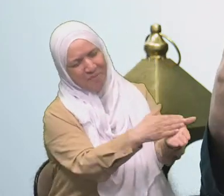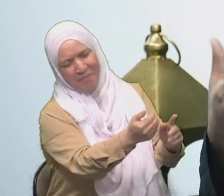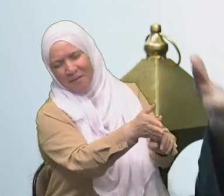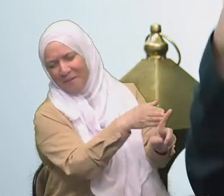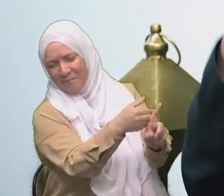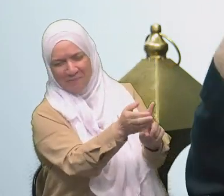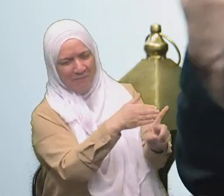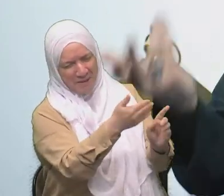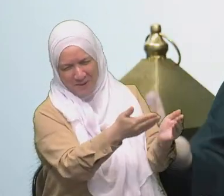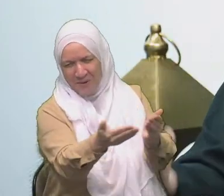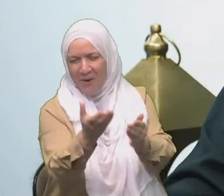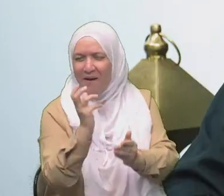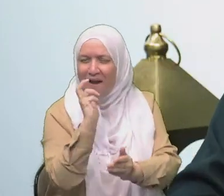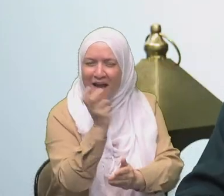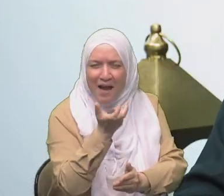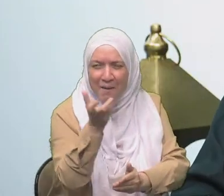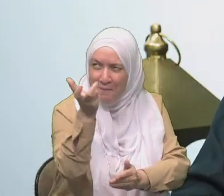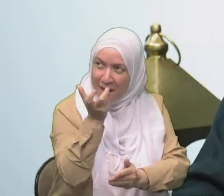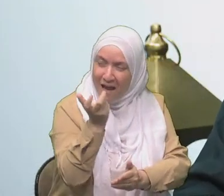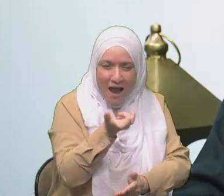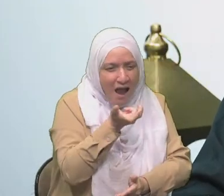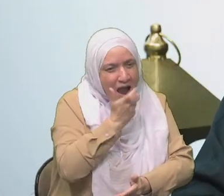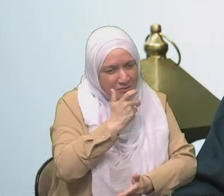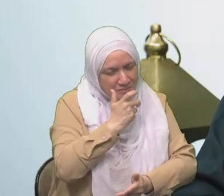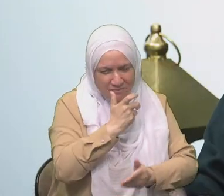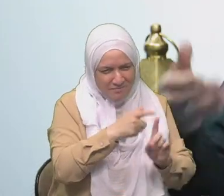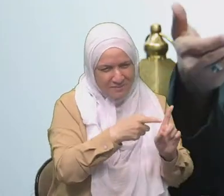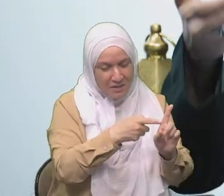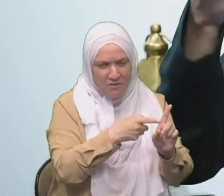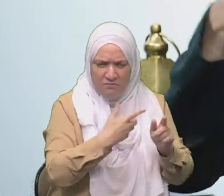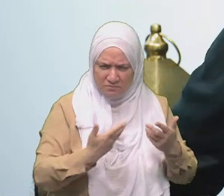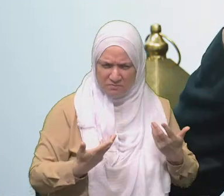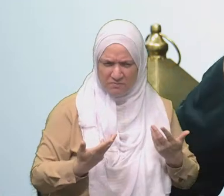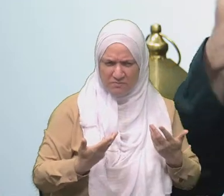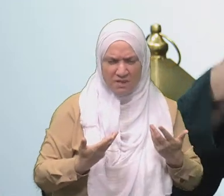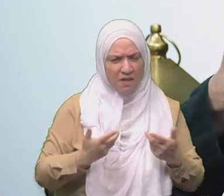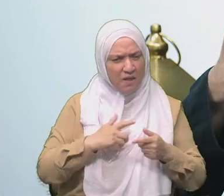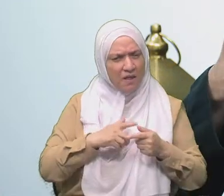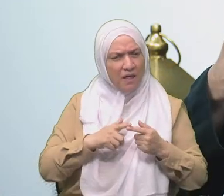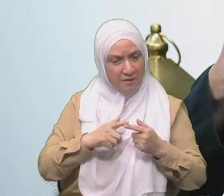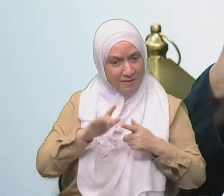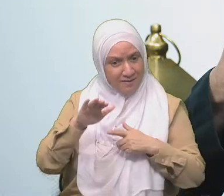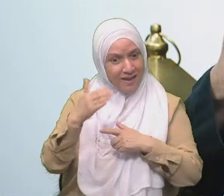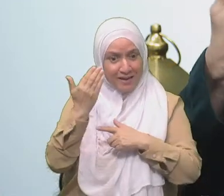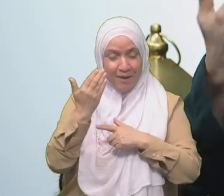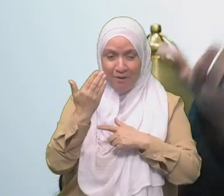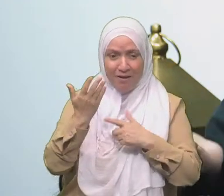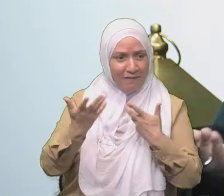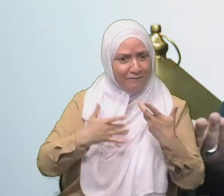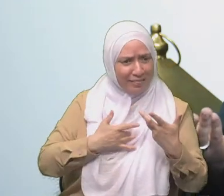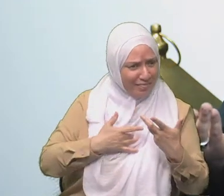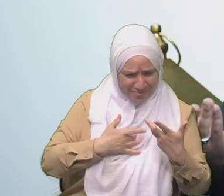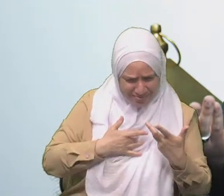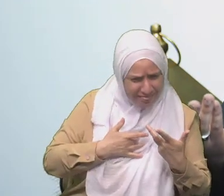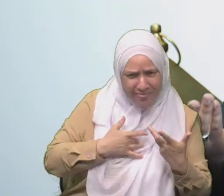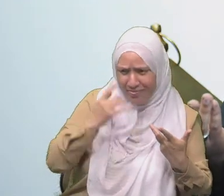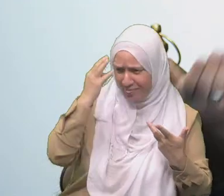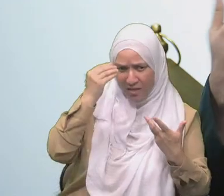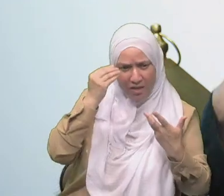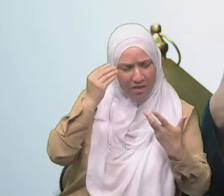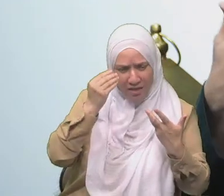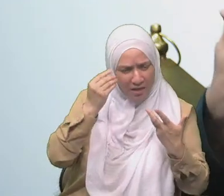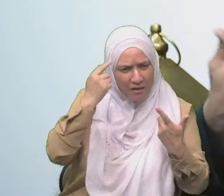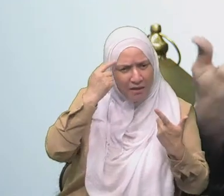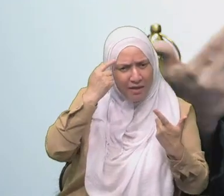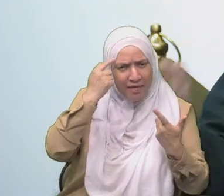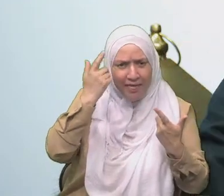words, Allah gave him the words to repent with. Allah gave him the words to repent with.